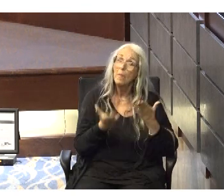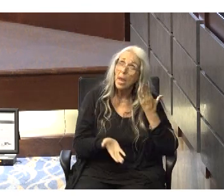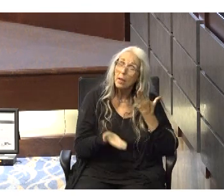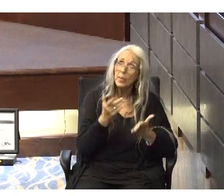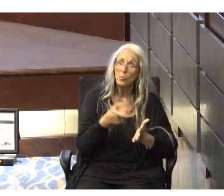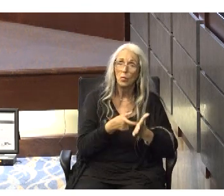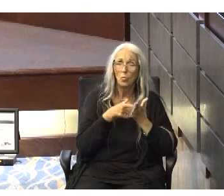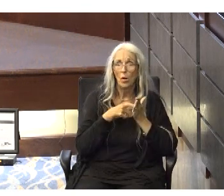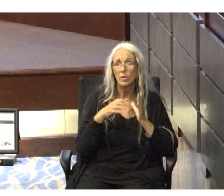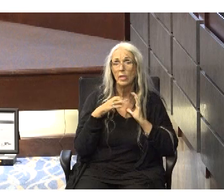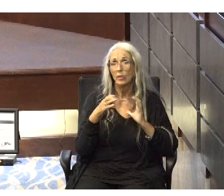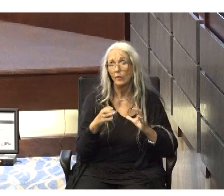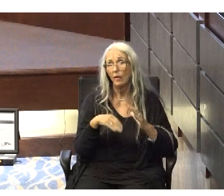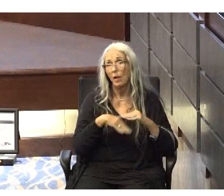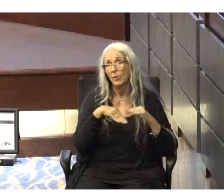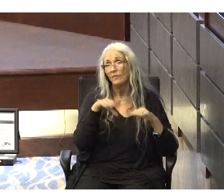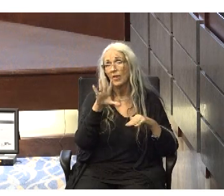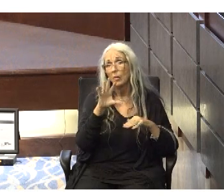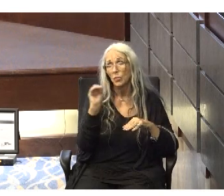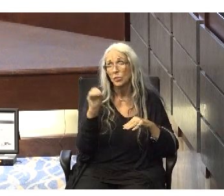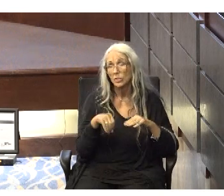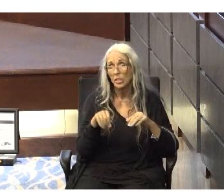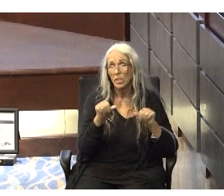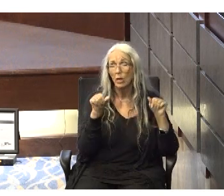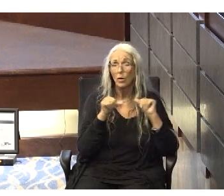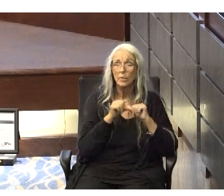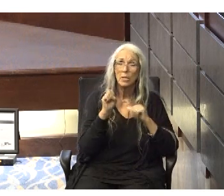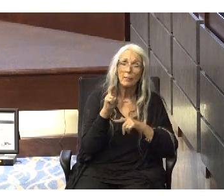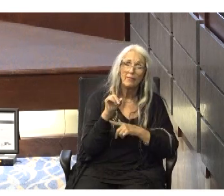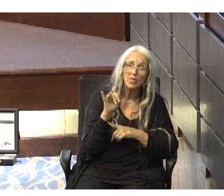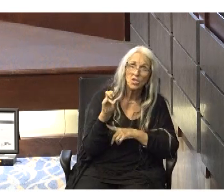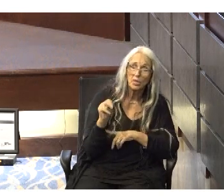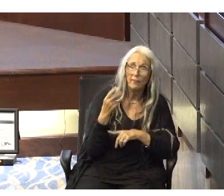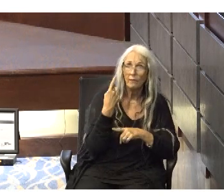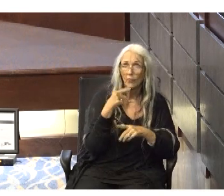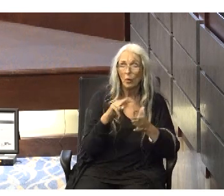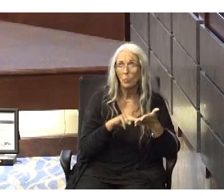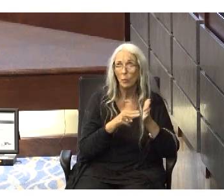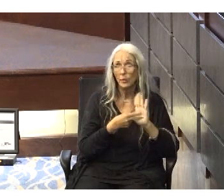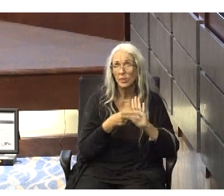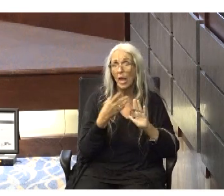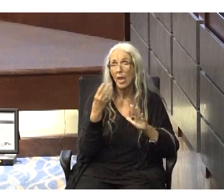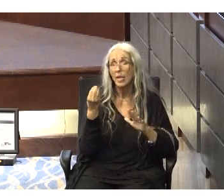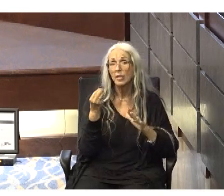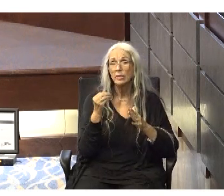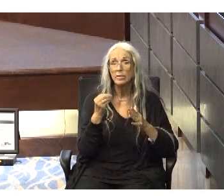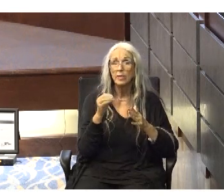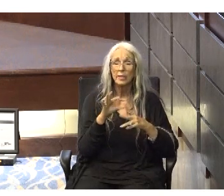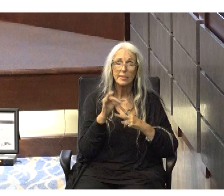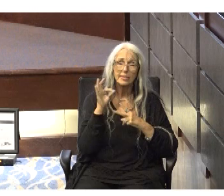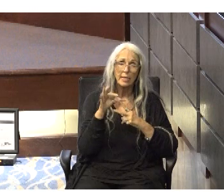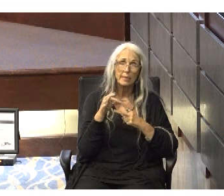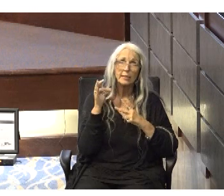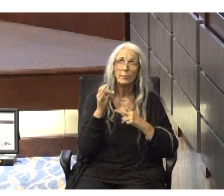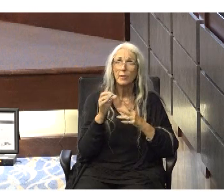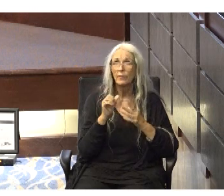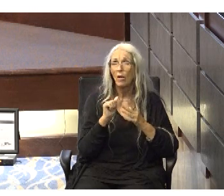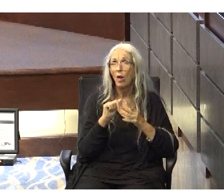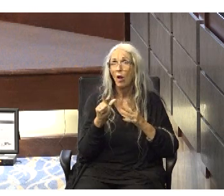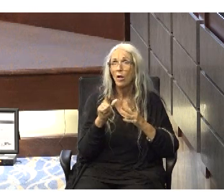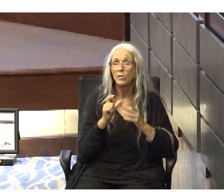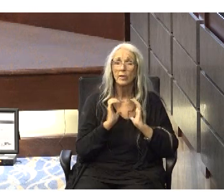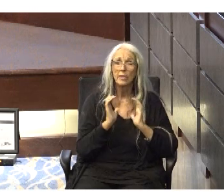a dedication up to 5% of the area of a subdivision for recreational purposes, and the acceptance of offers of